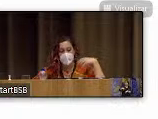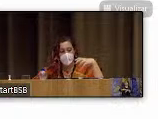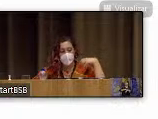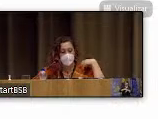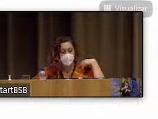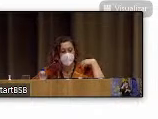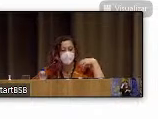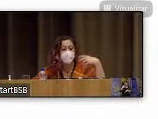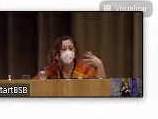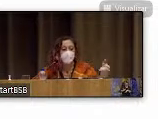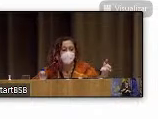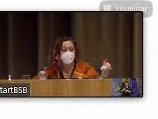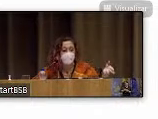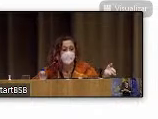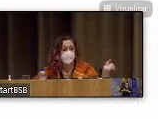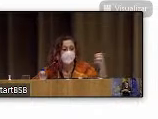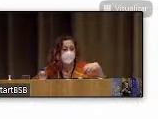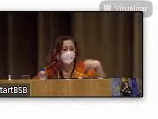prolonged